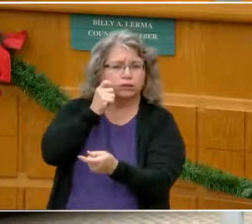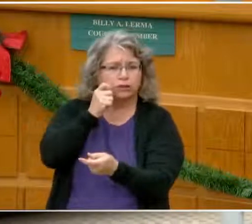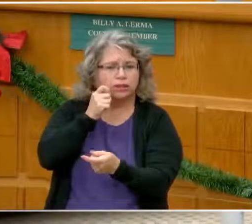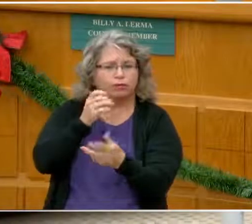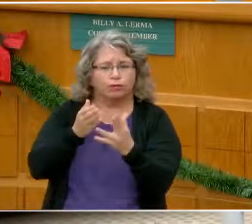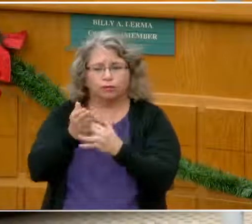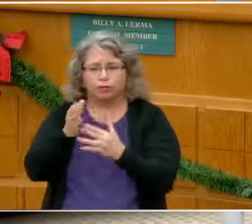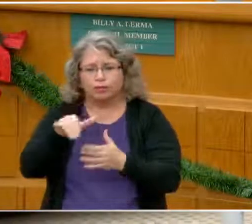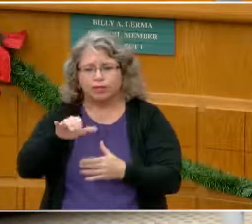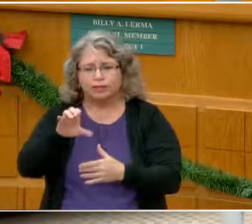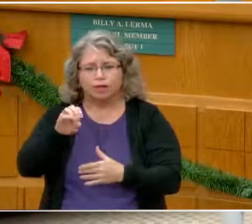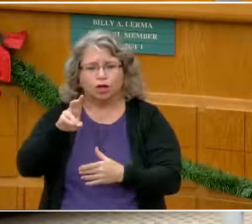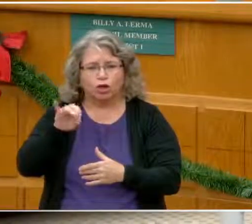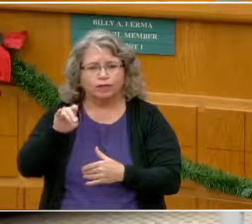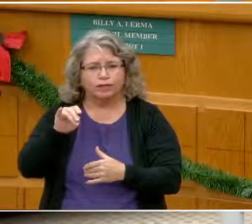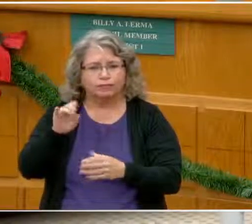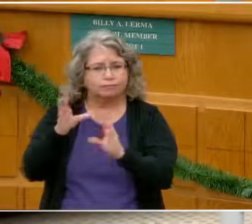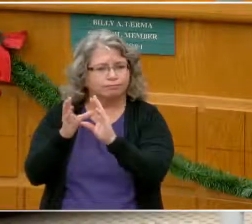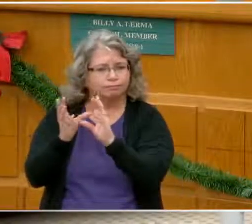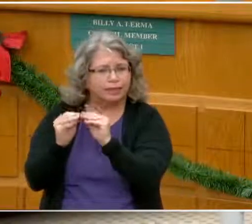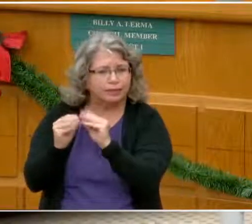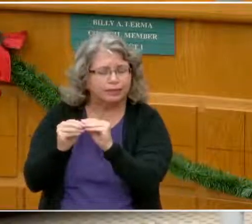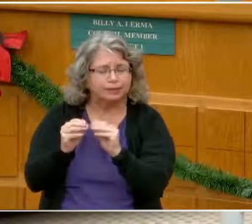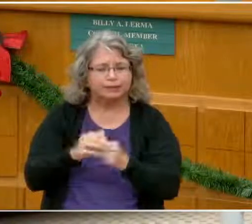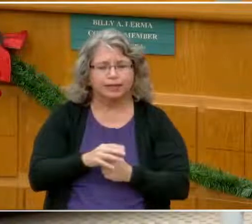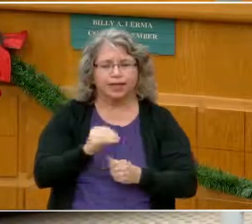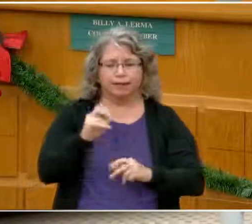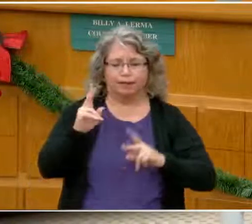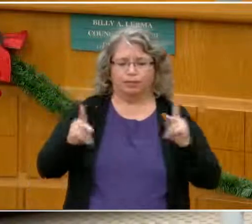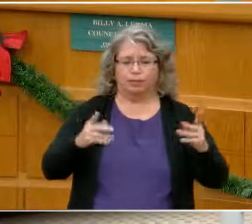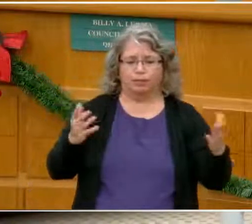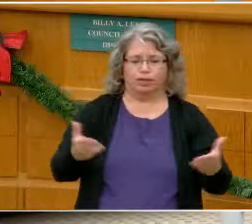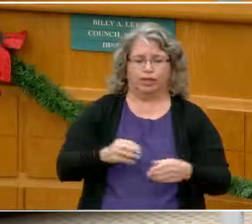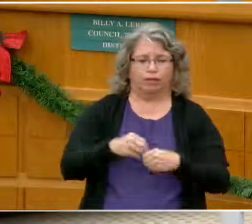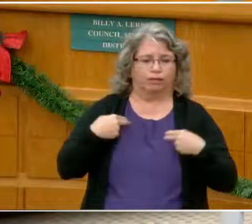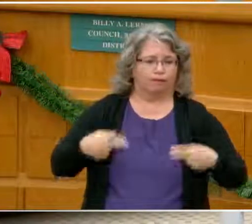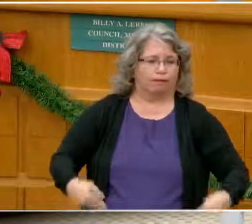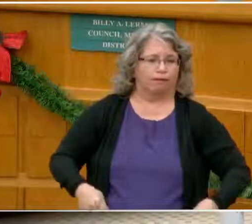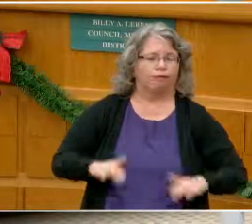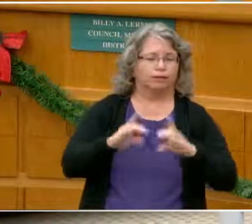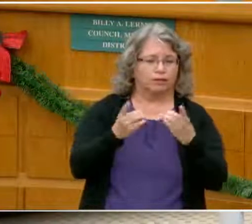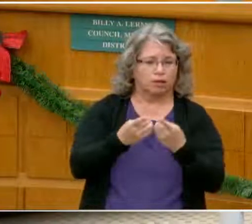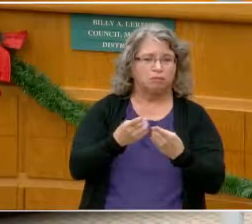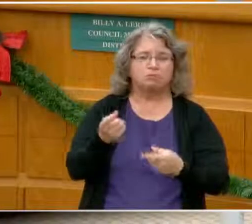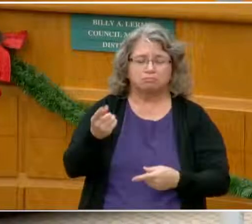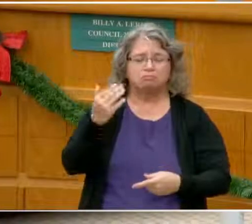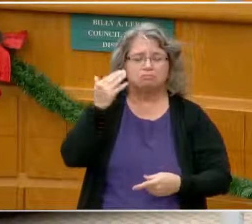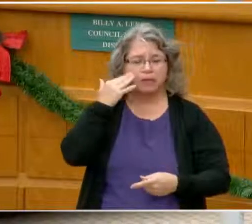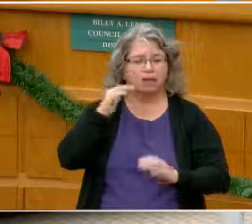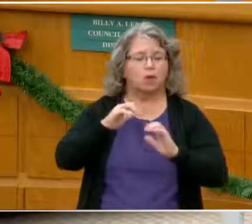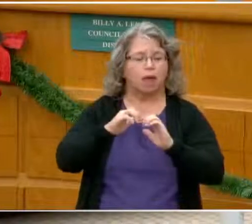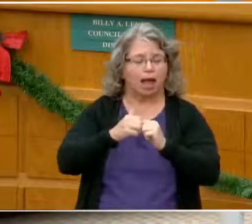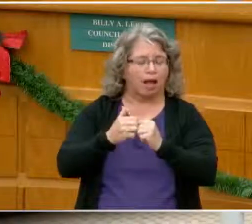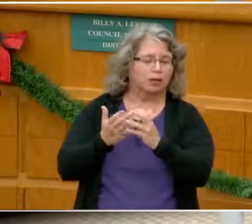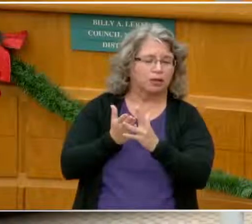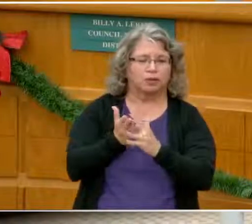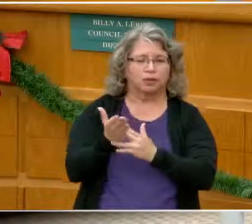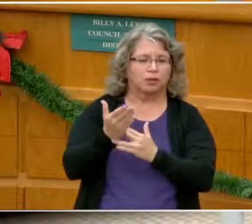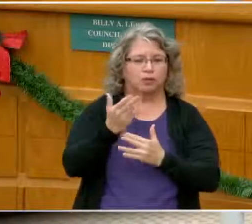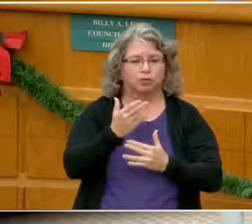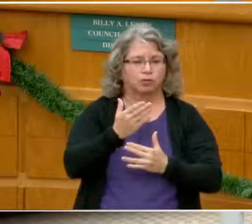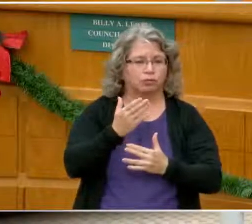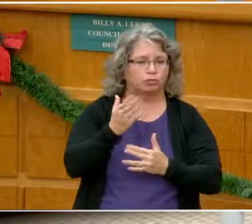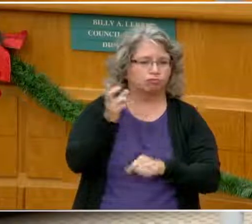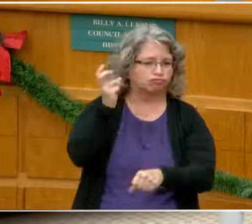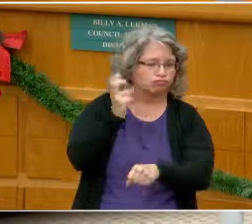people here in Health District, they know how to weather a storm, just like you do. And